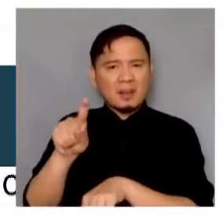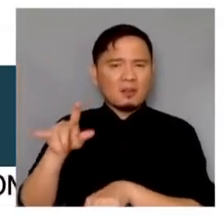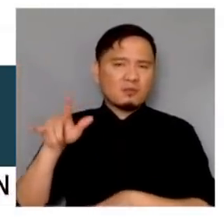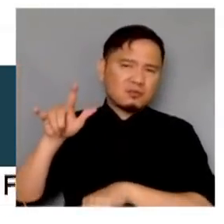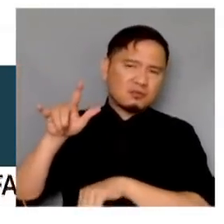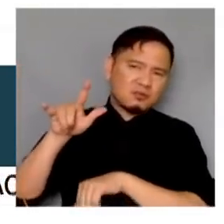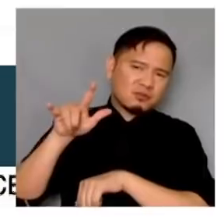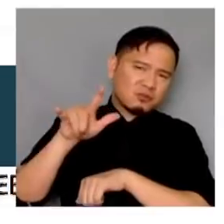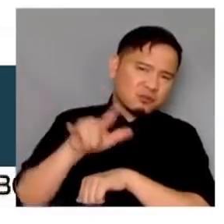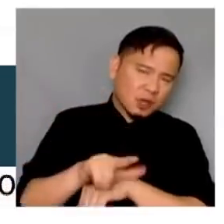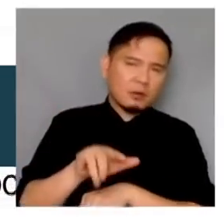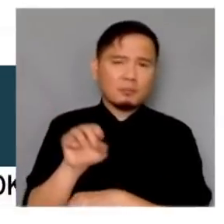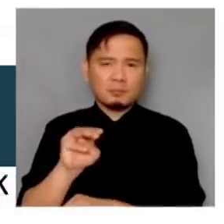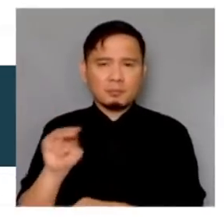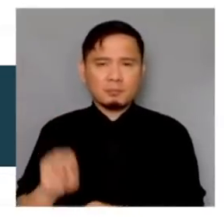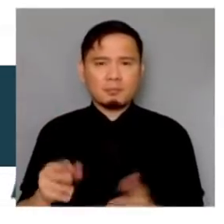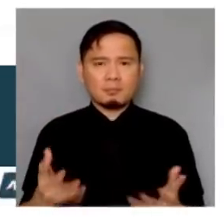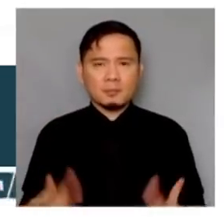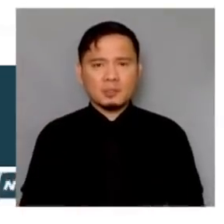I think